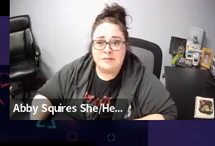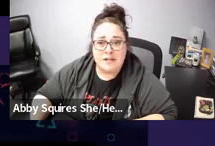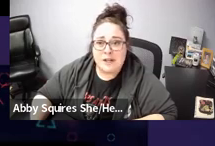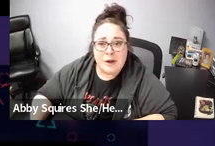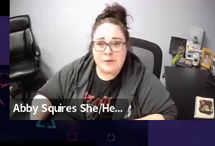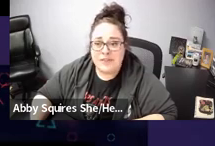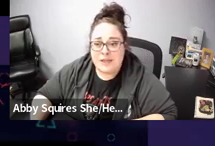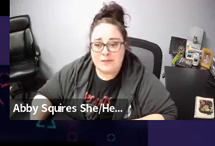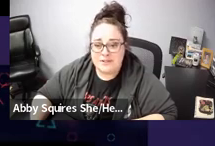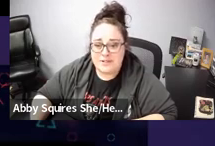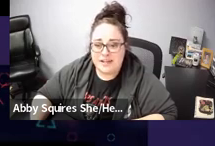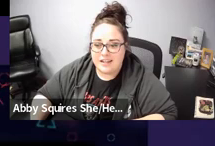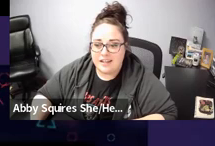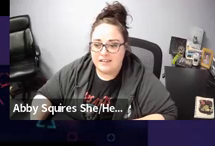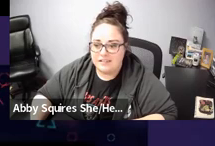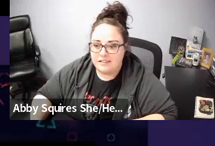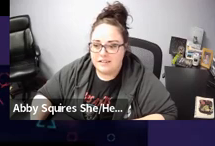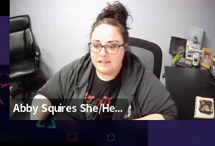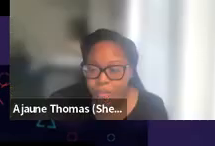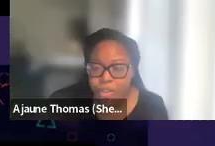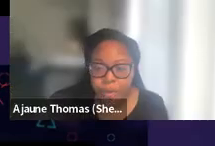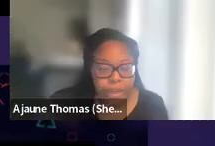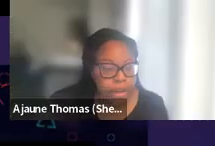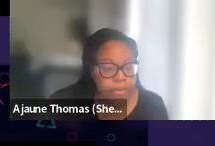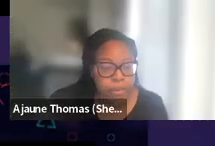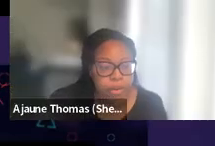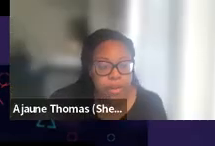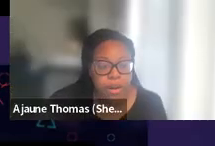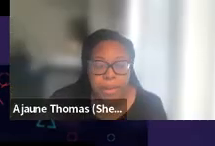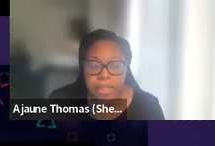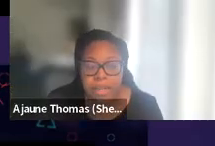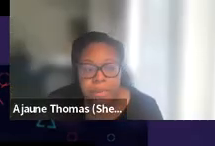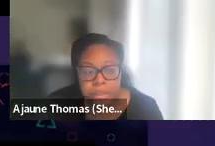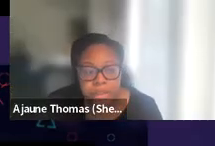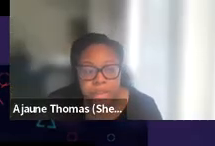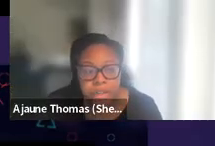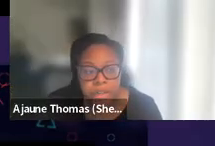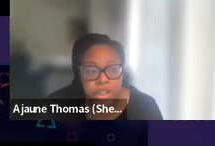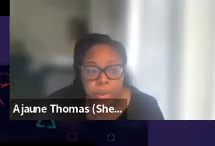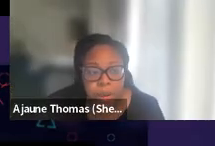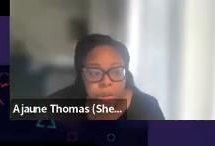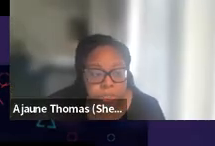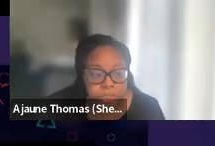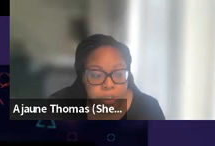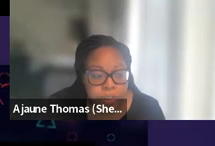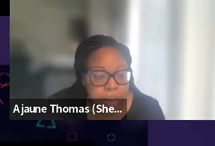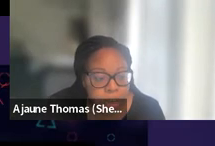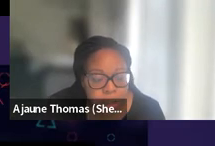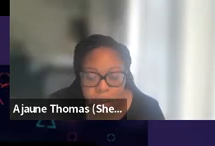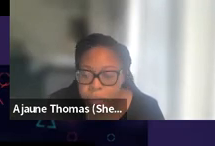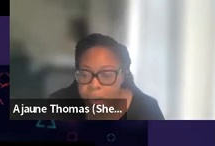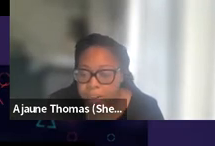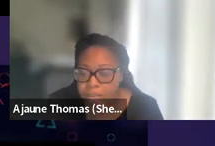everyone, you're free to go. Thank you for joining. Thank you for joining, everyone. I did put the link to our